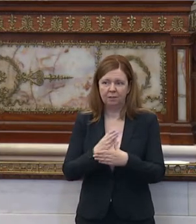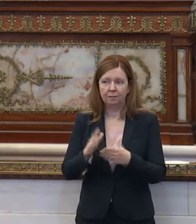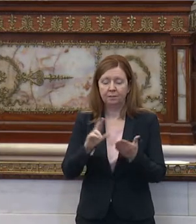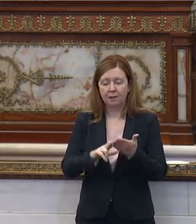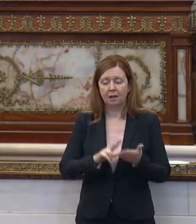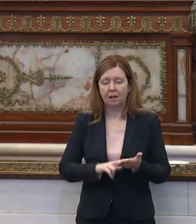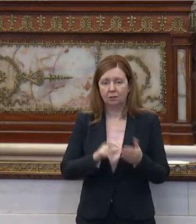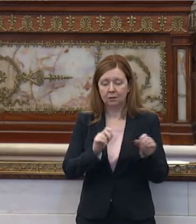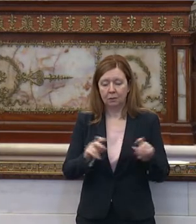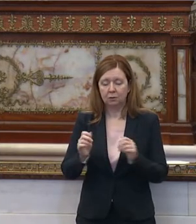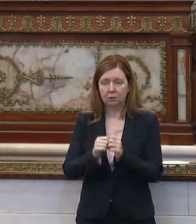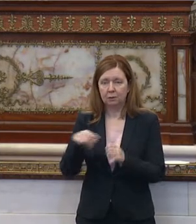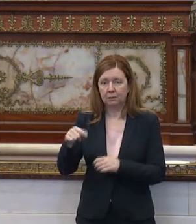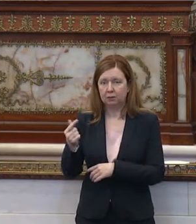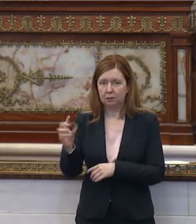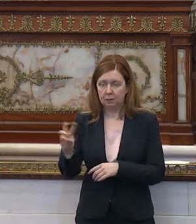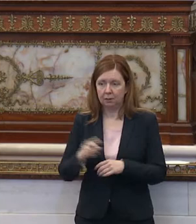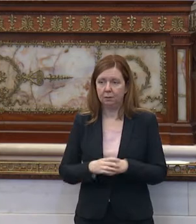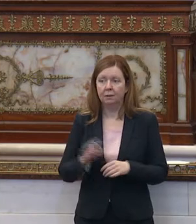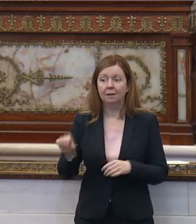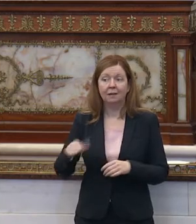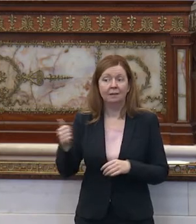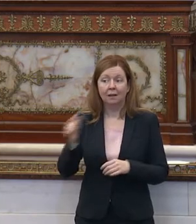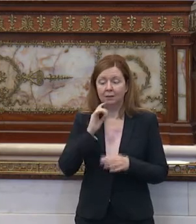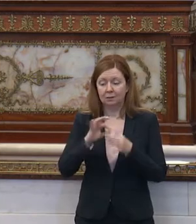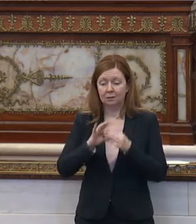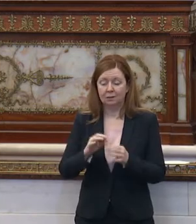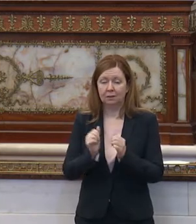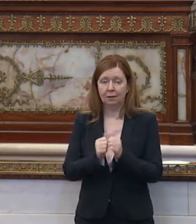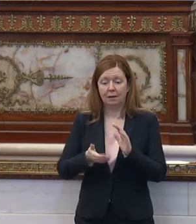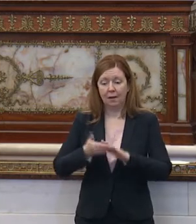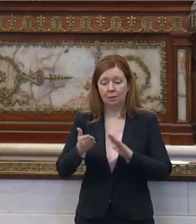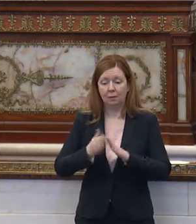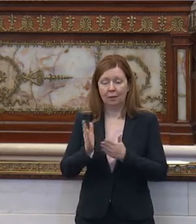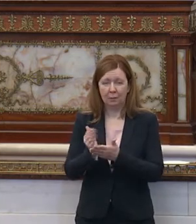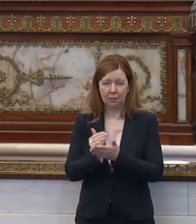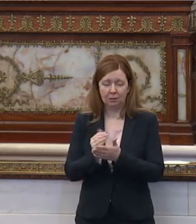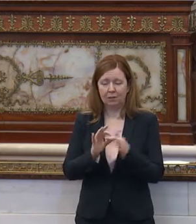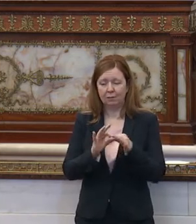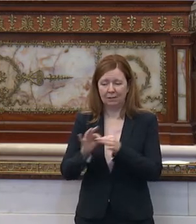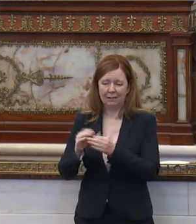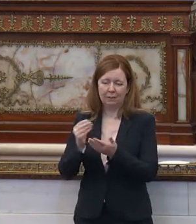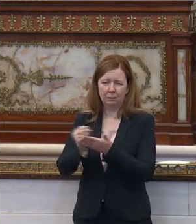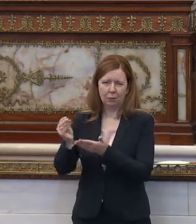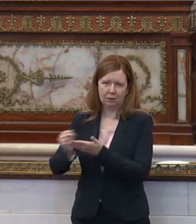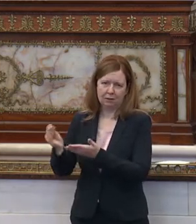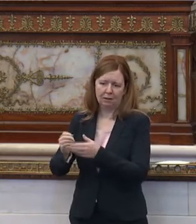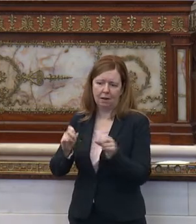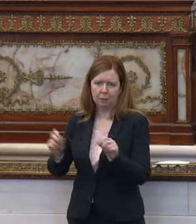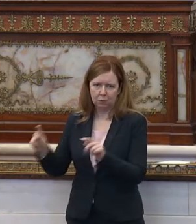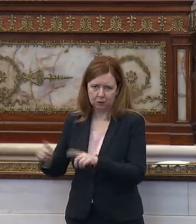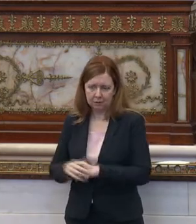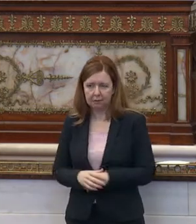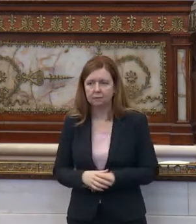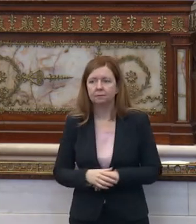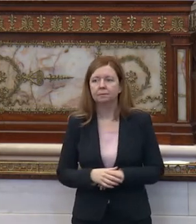contract opportunities with PGW. The other is associated with its operating budget and related purchasing opportunities.